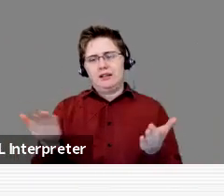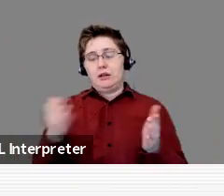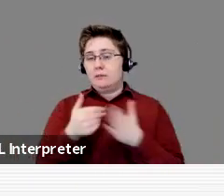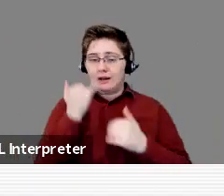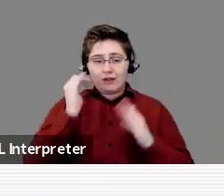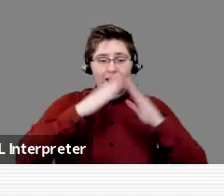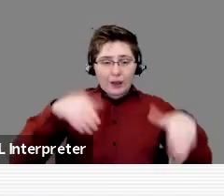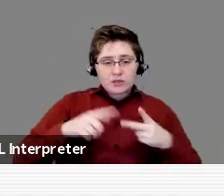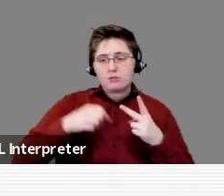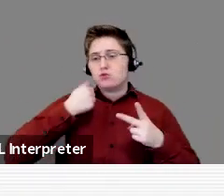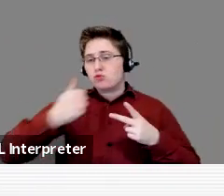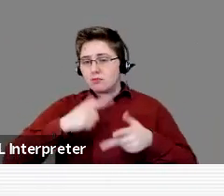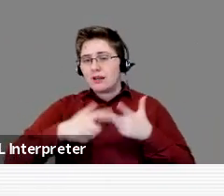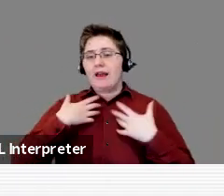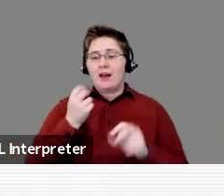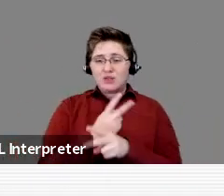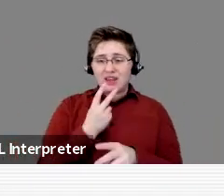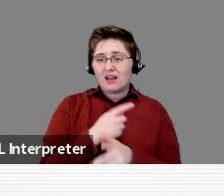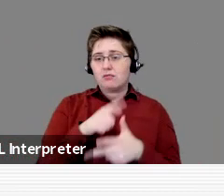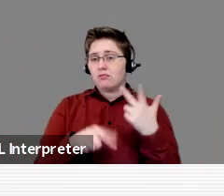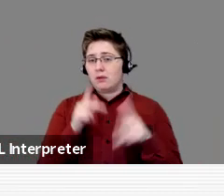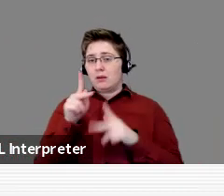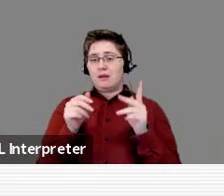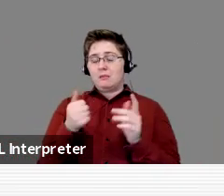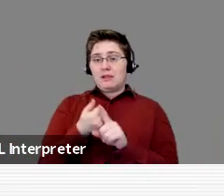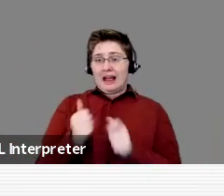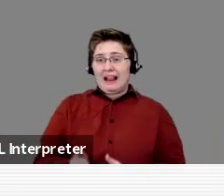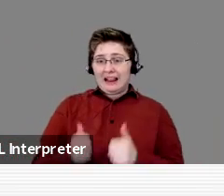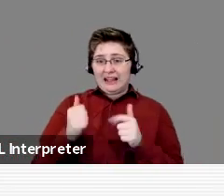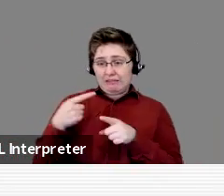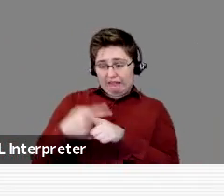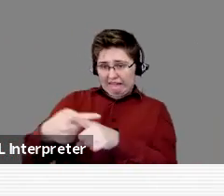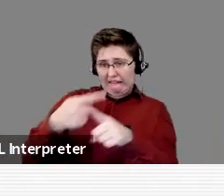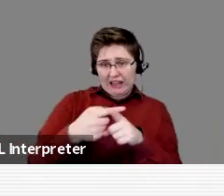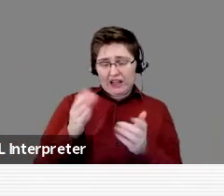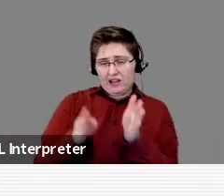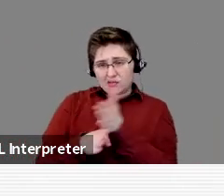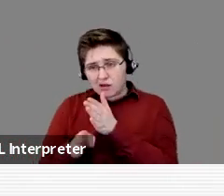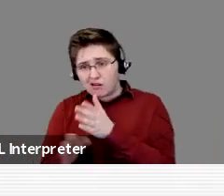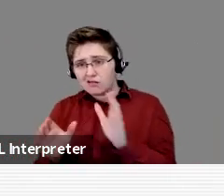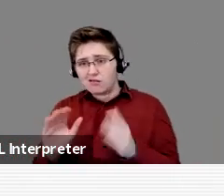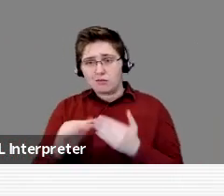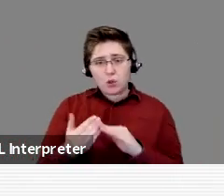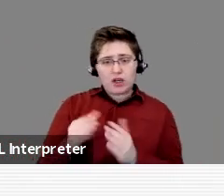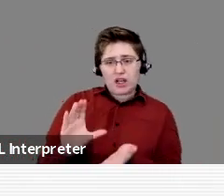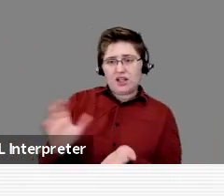housing, transportation, healthcare. People who live at the intersections of multiple marginalizations have been